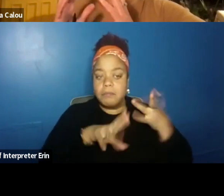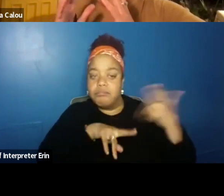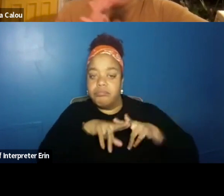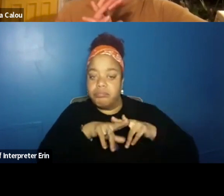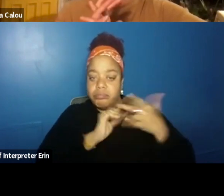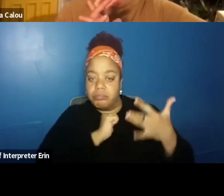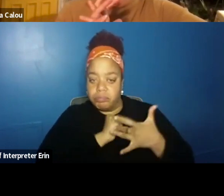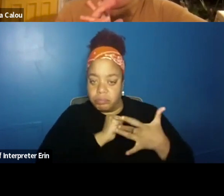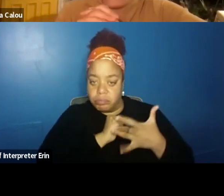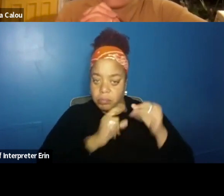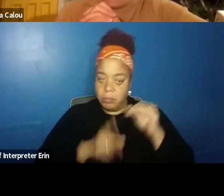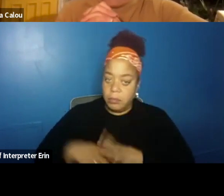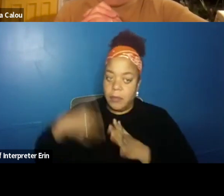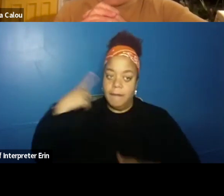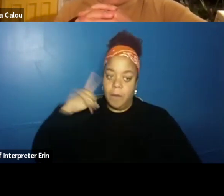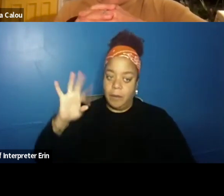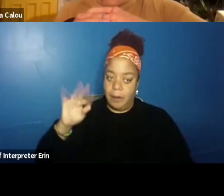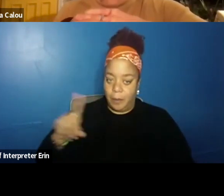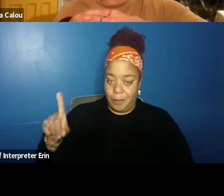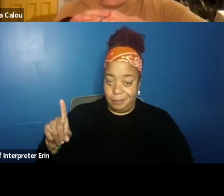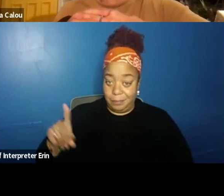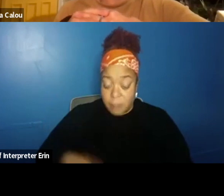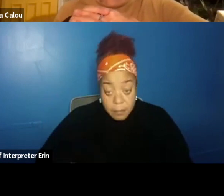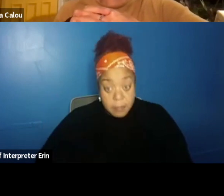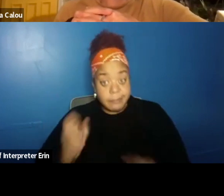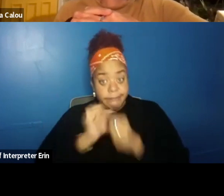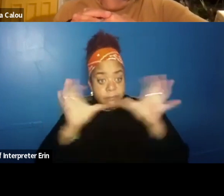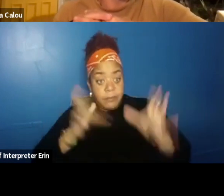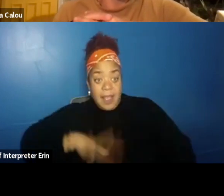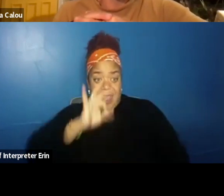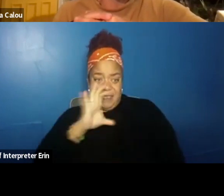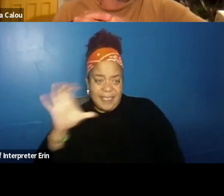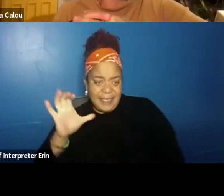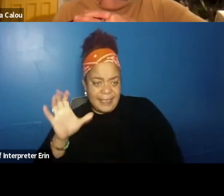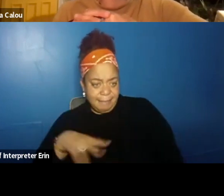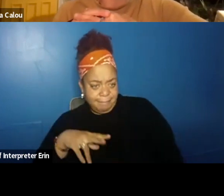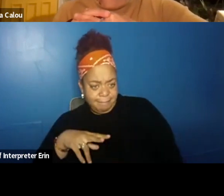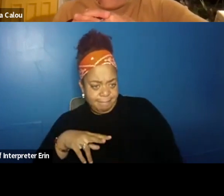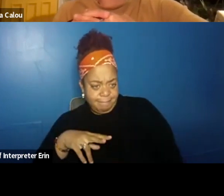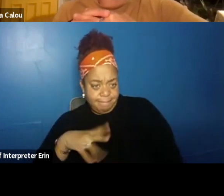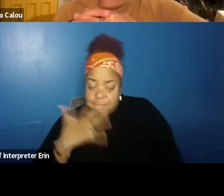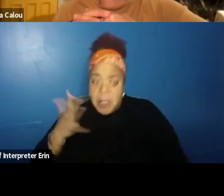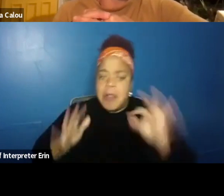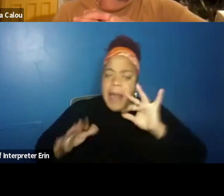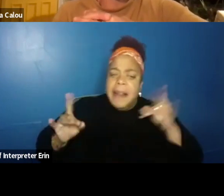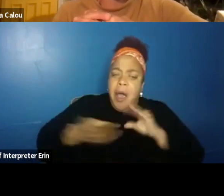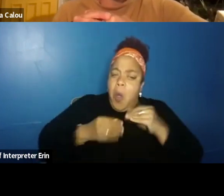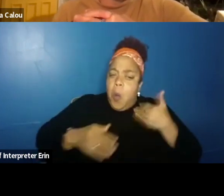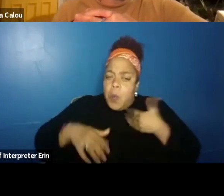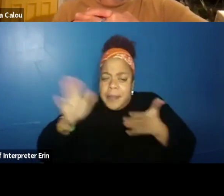of 911 and 988 claim that 911 is actually preparing for increased mental health calls due to